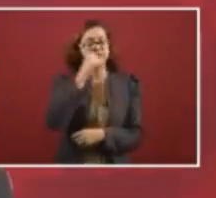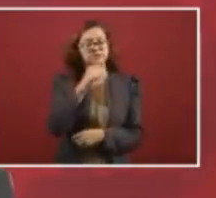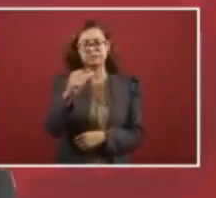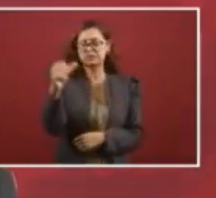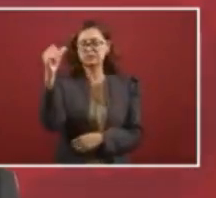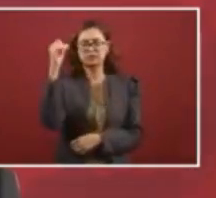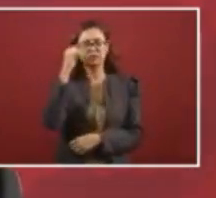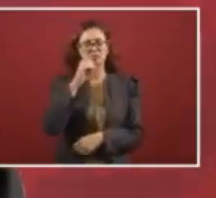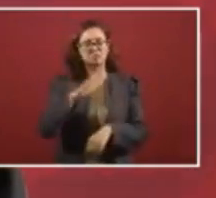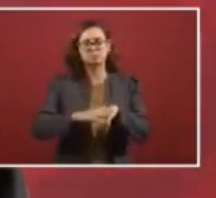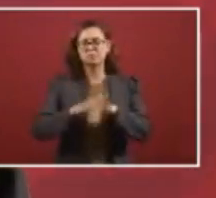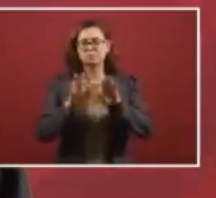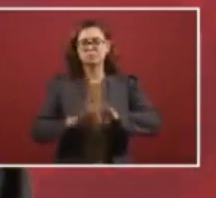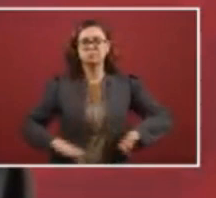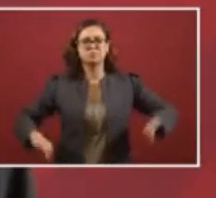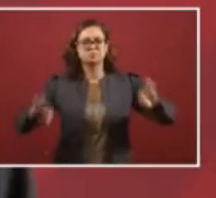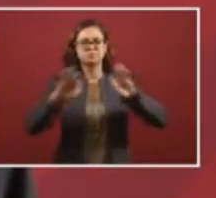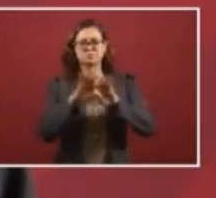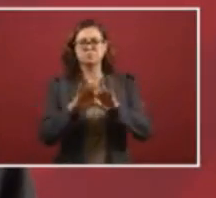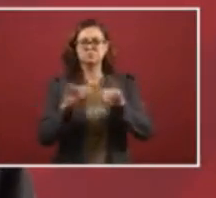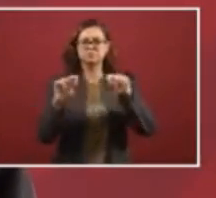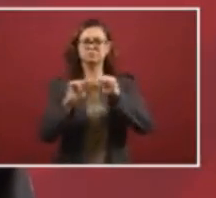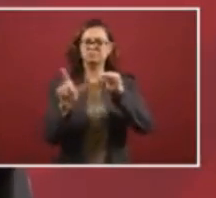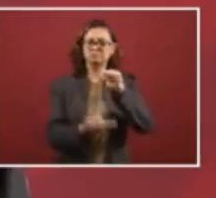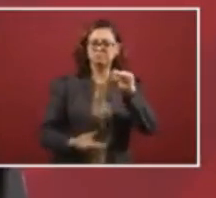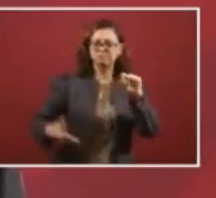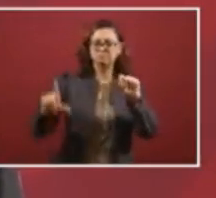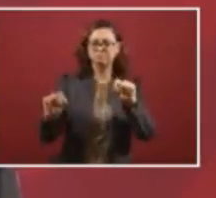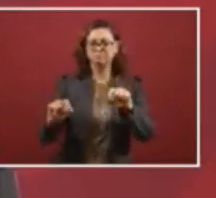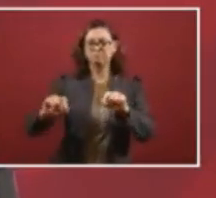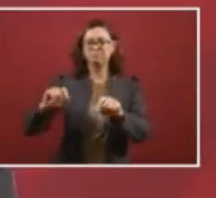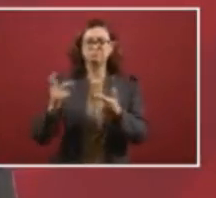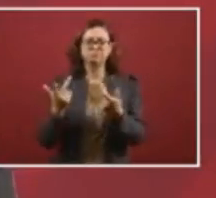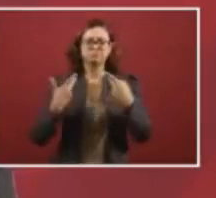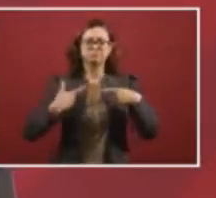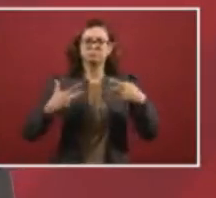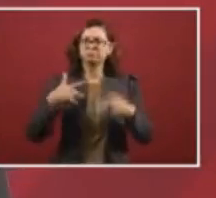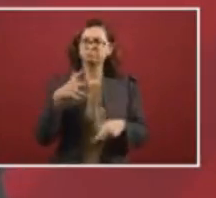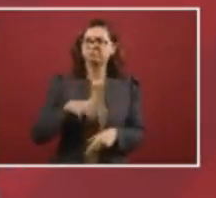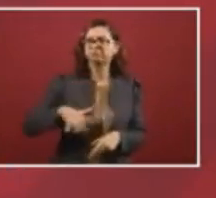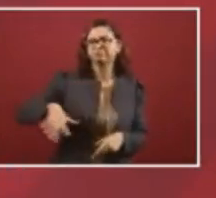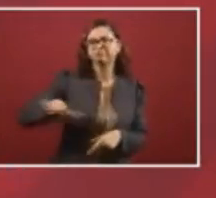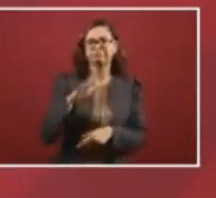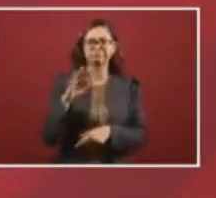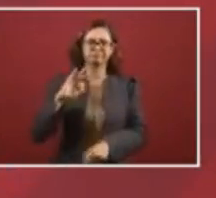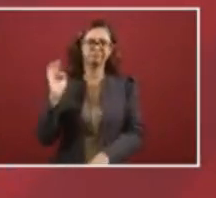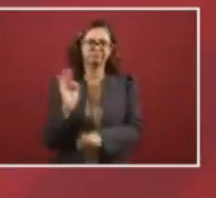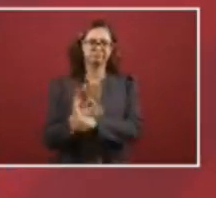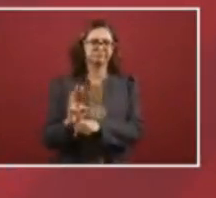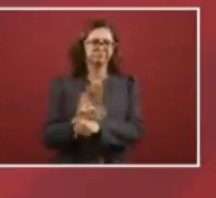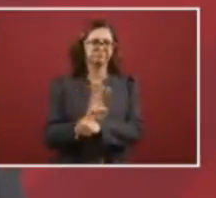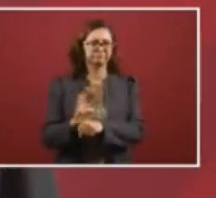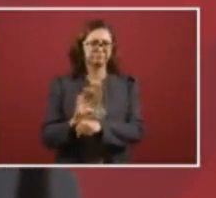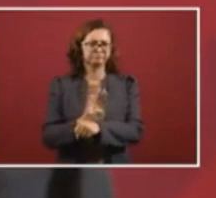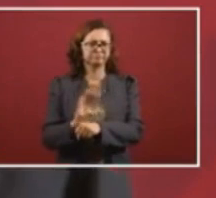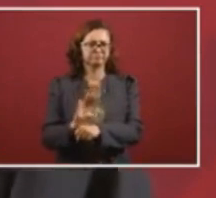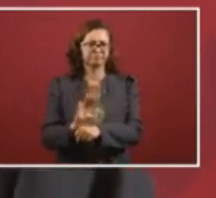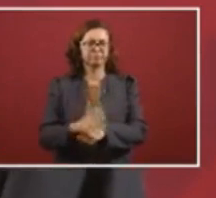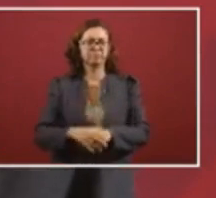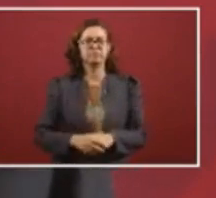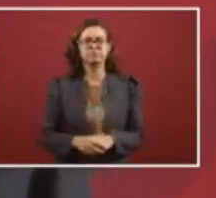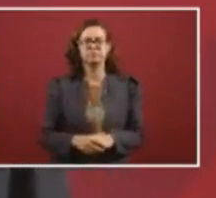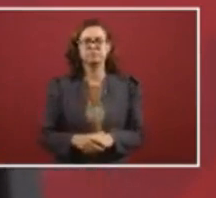and taking forth the international interests, and also